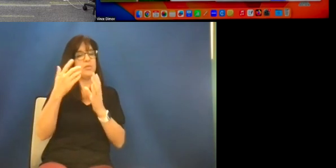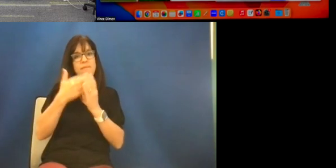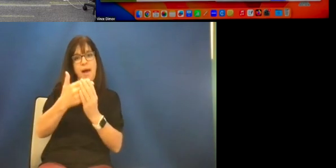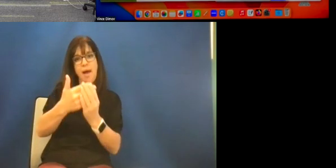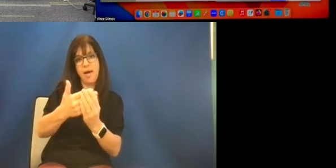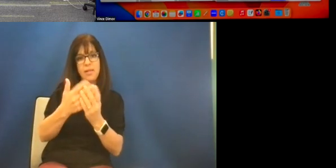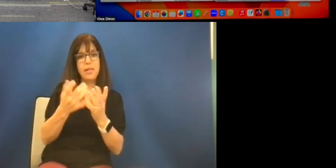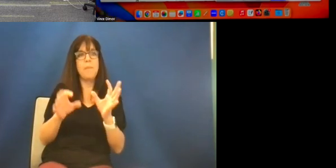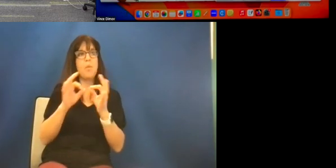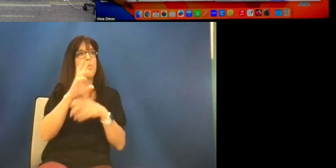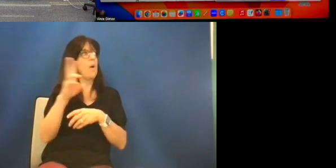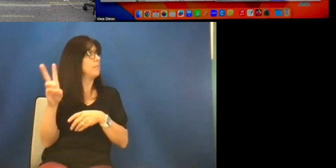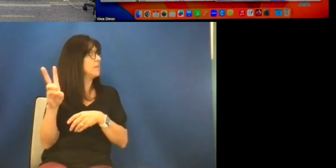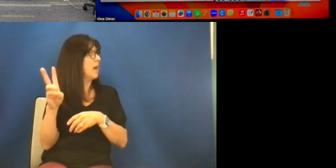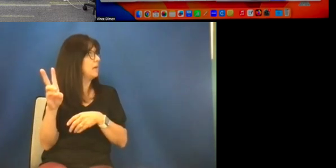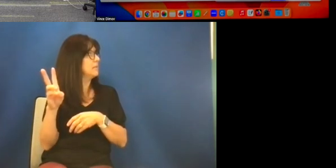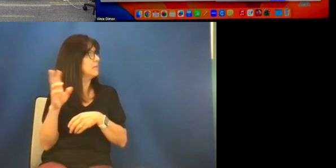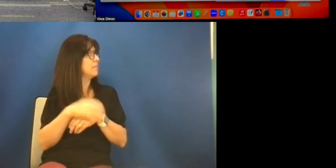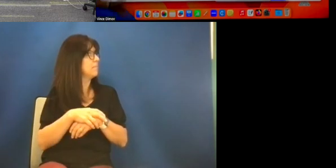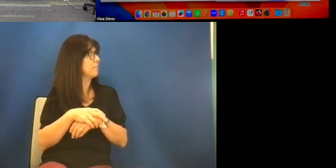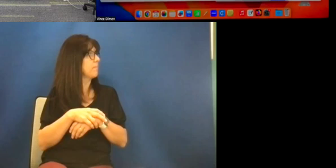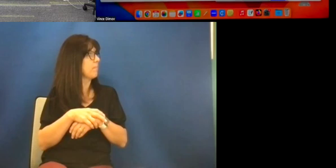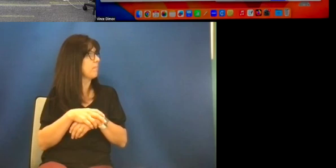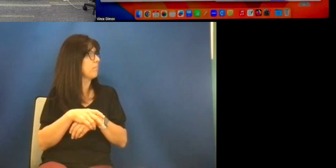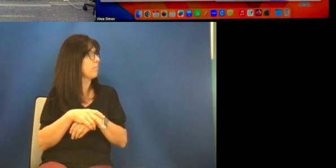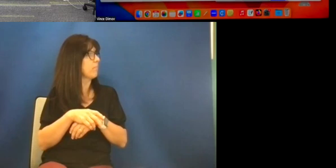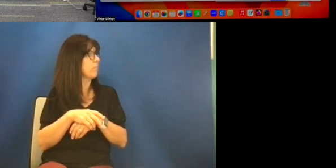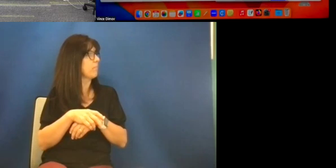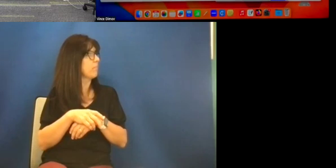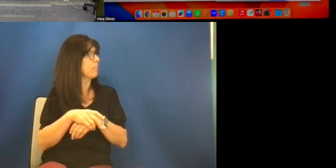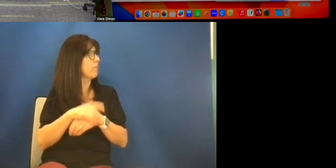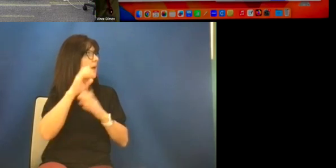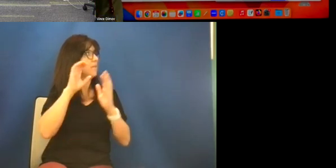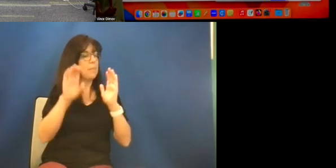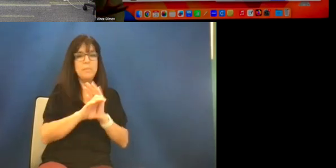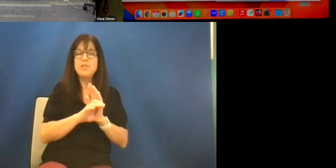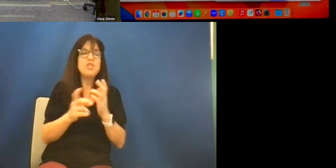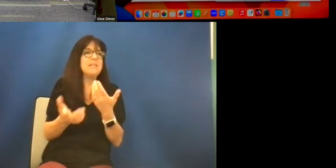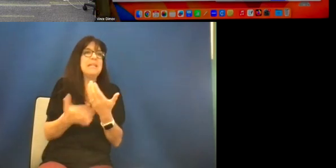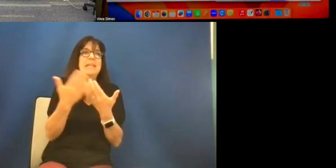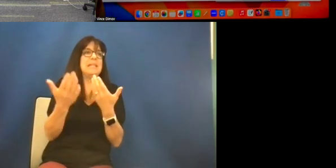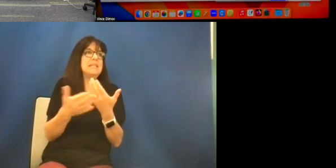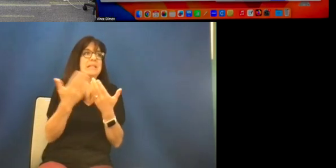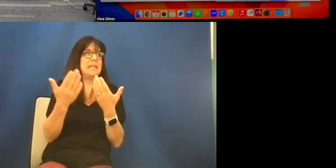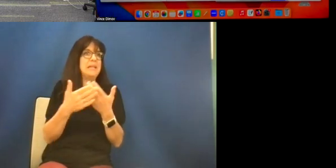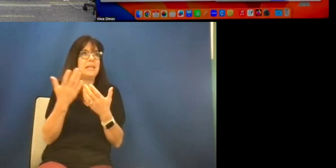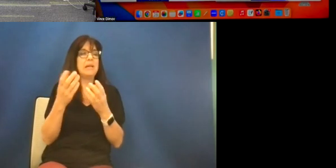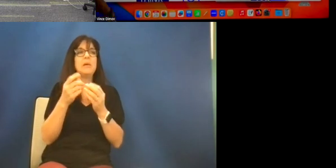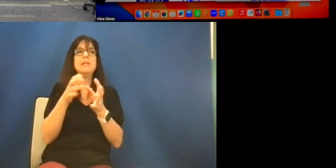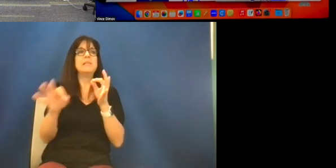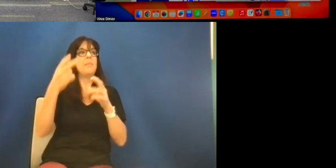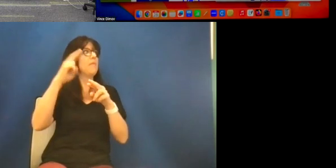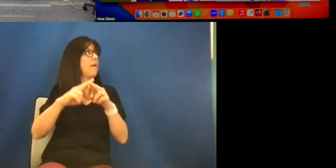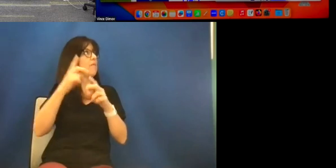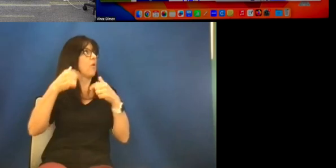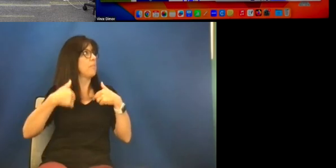all my important websites, and they're just like, they got a picture. You can like, it's just like keeps it more simple and fun for